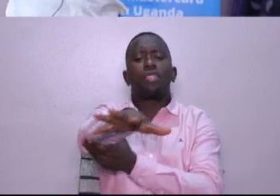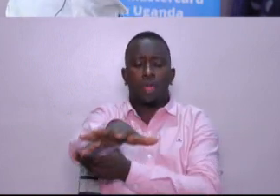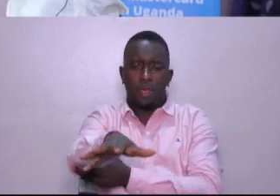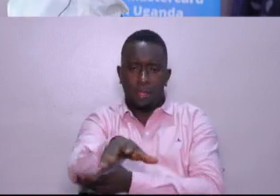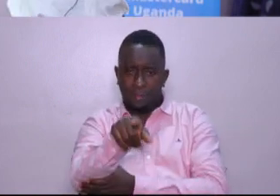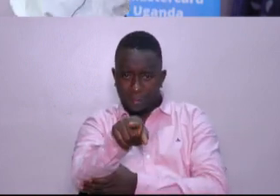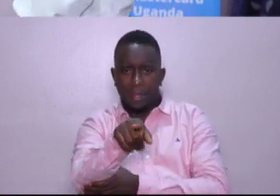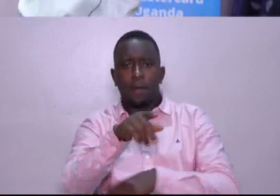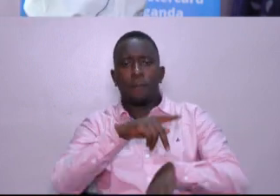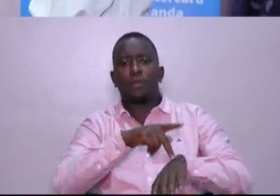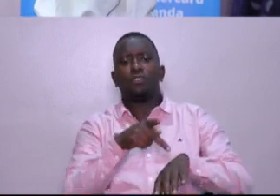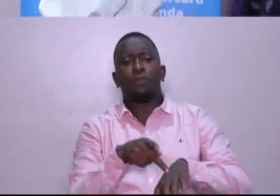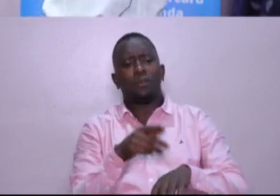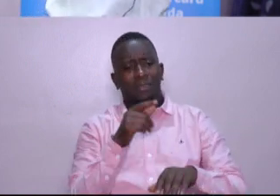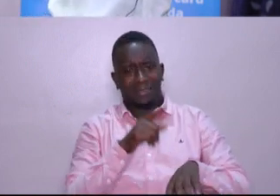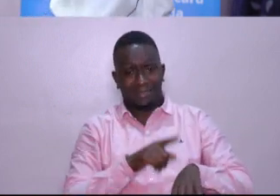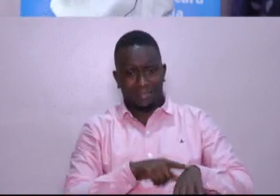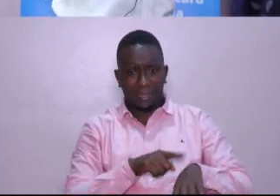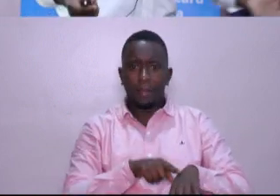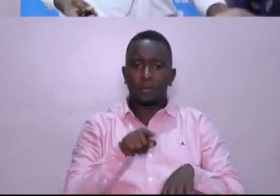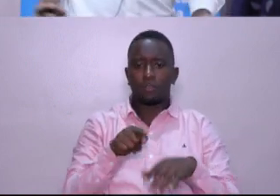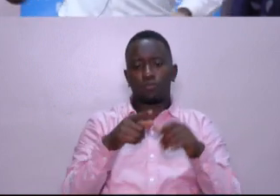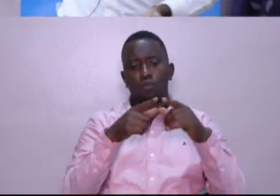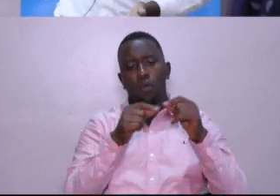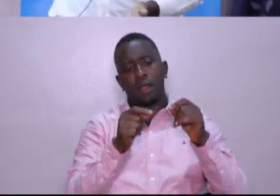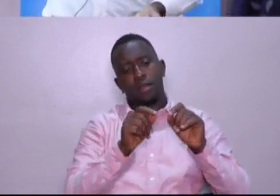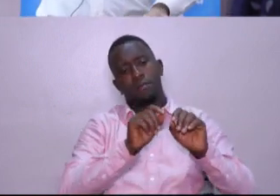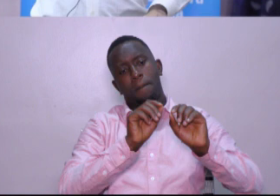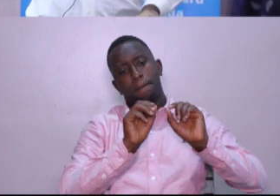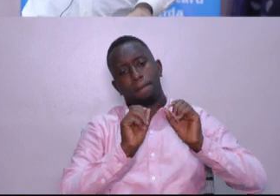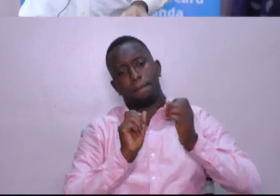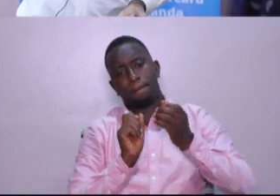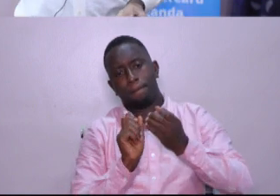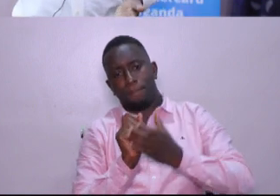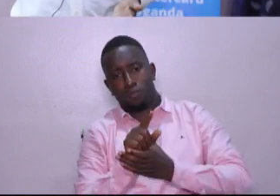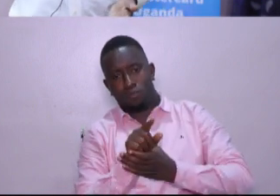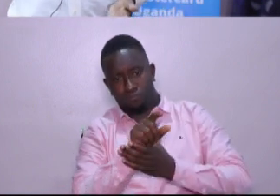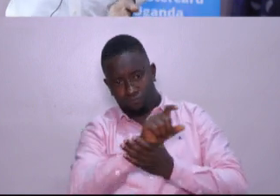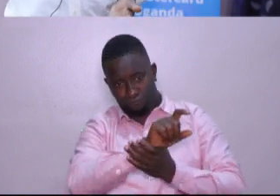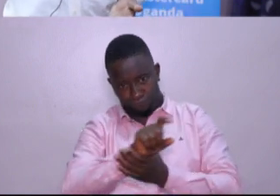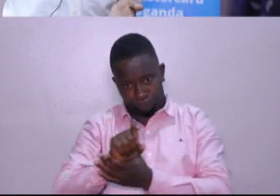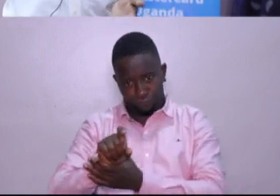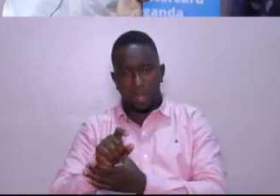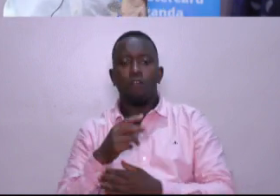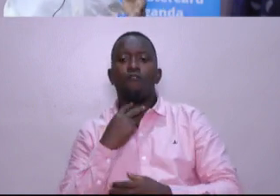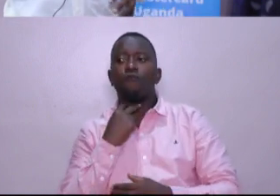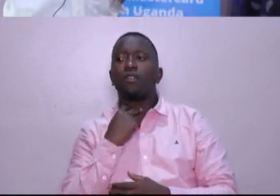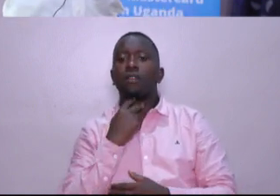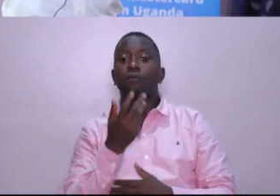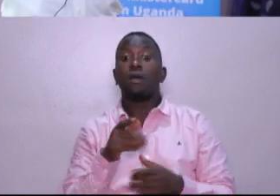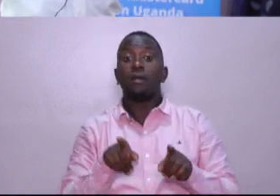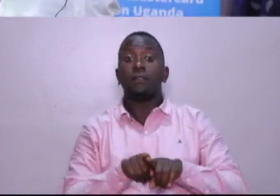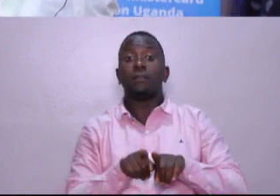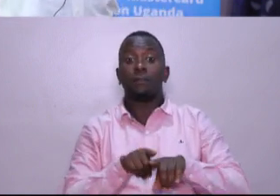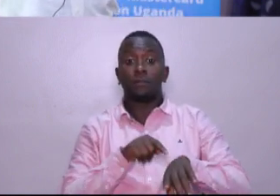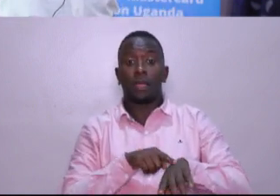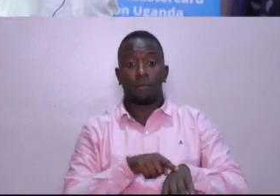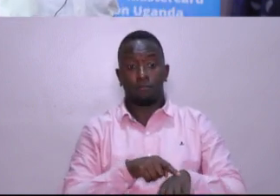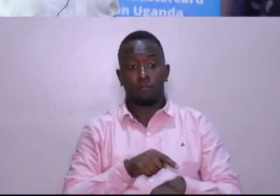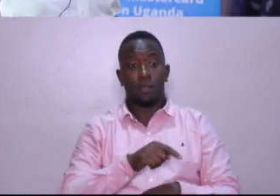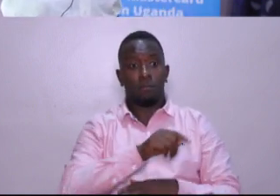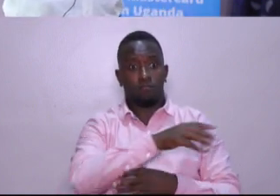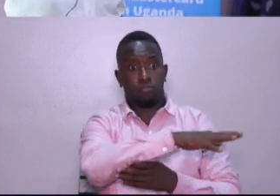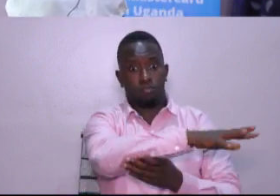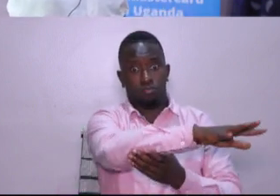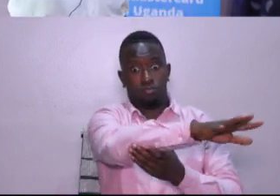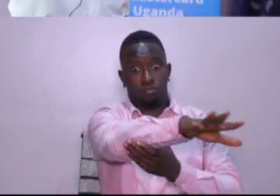is uttered out in voice format, when irrigating crops, even if this person is not